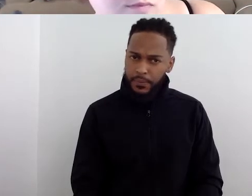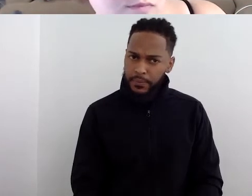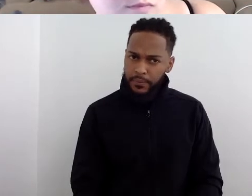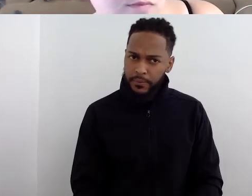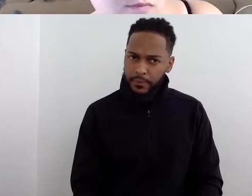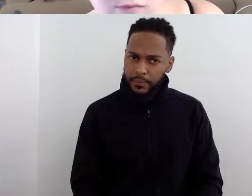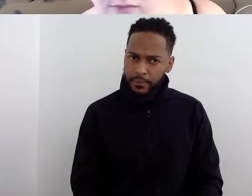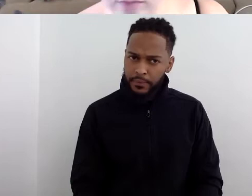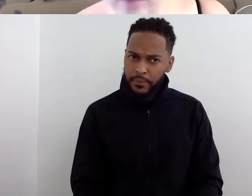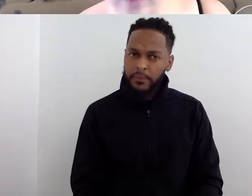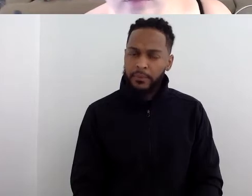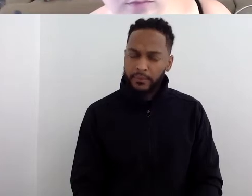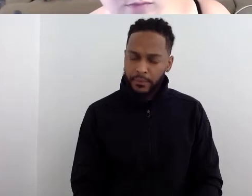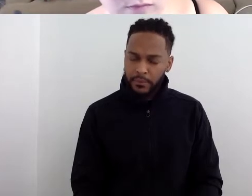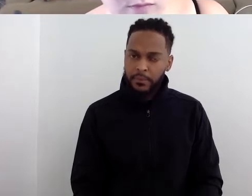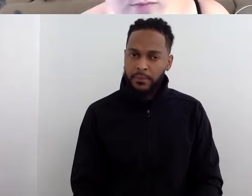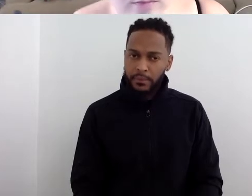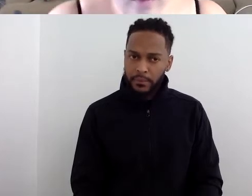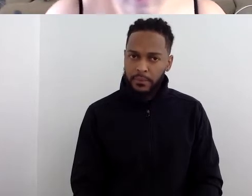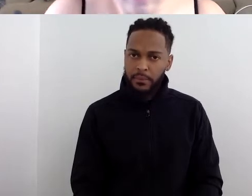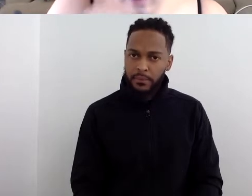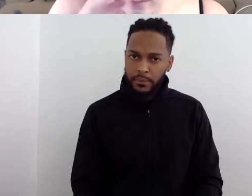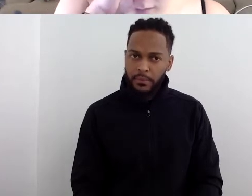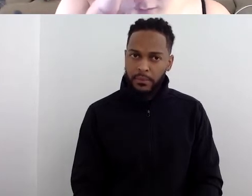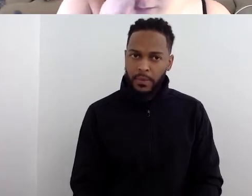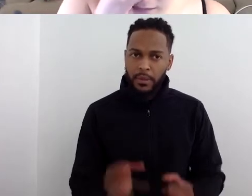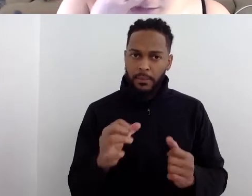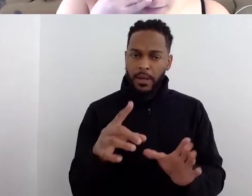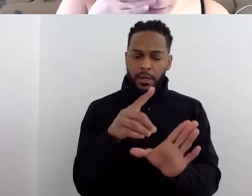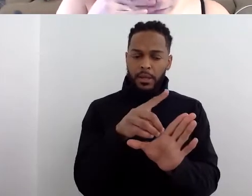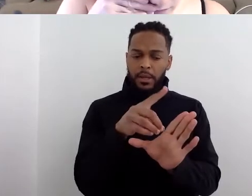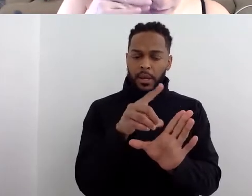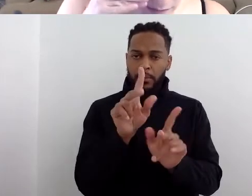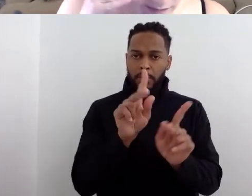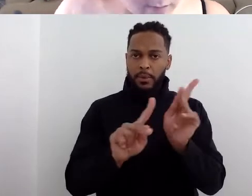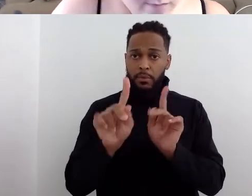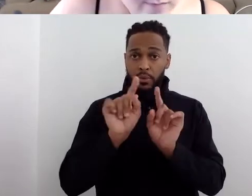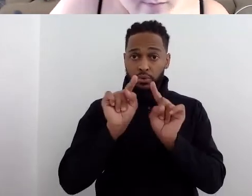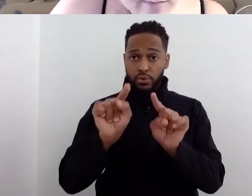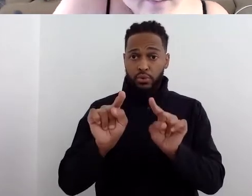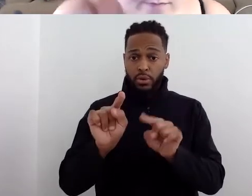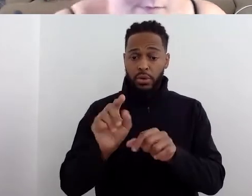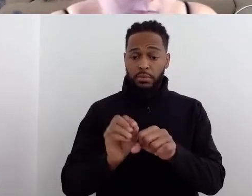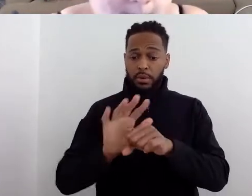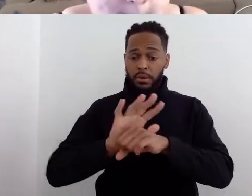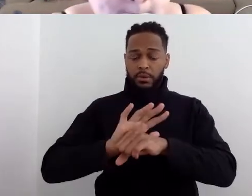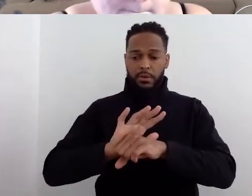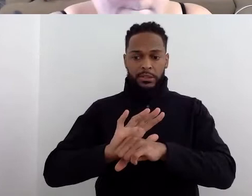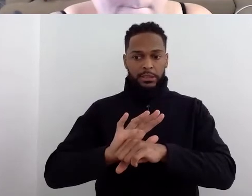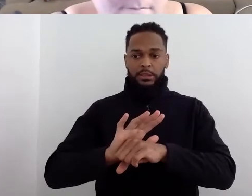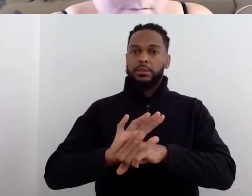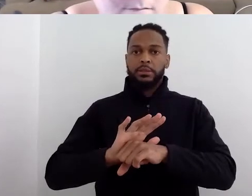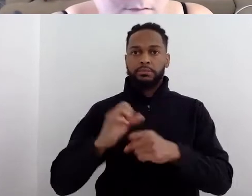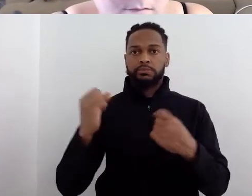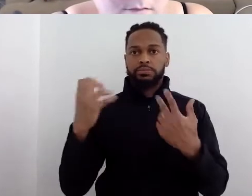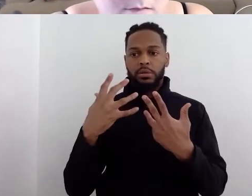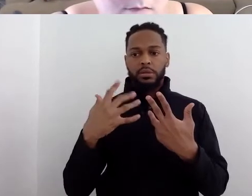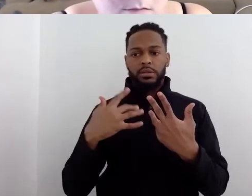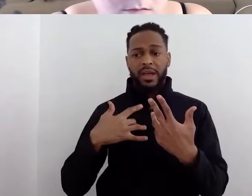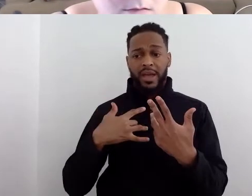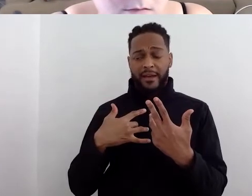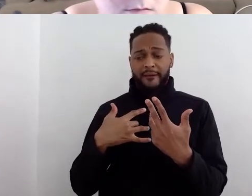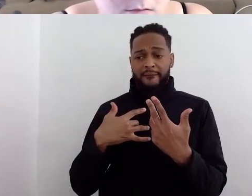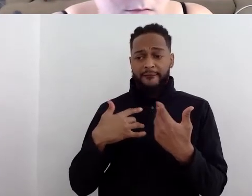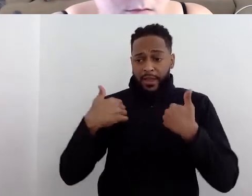been fearful of seeking care in person. Have you had any recommended, or have you